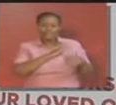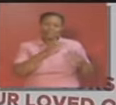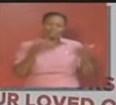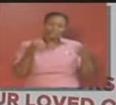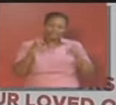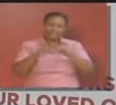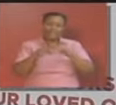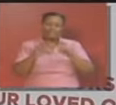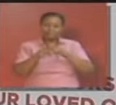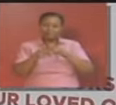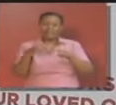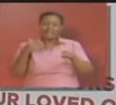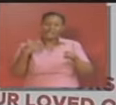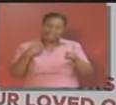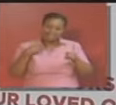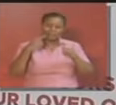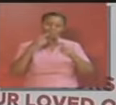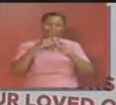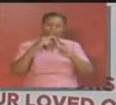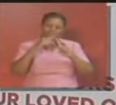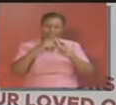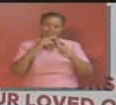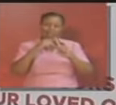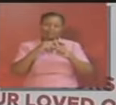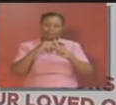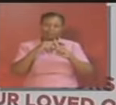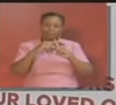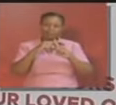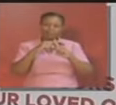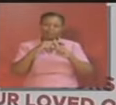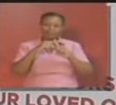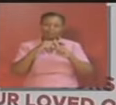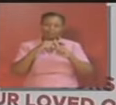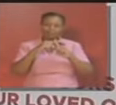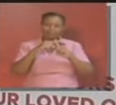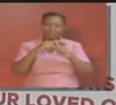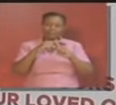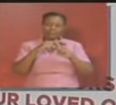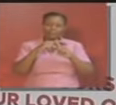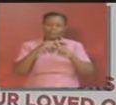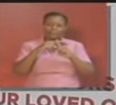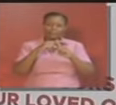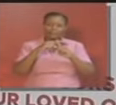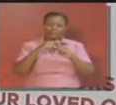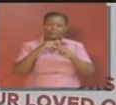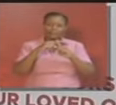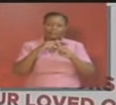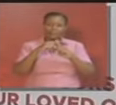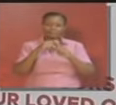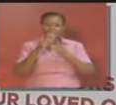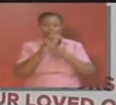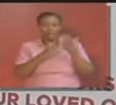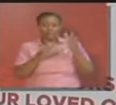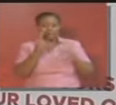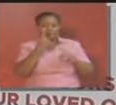generated, and these cases, some of the cases actually generated 41 primary contacts,